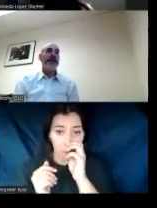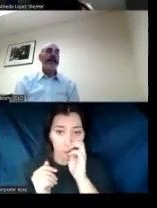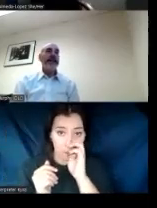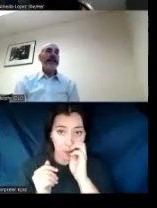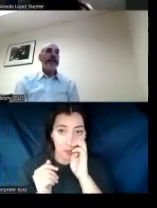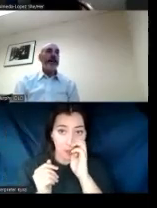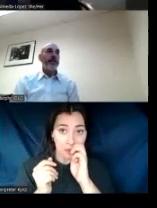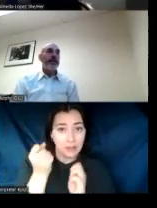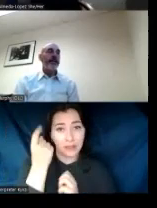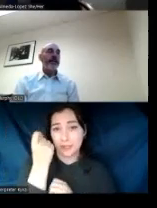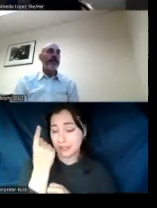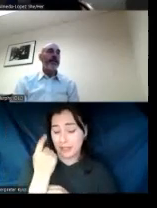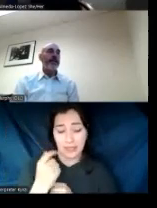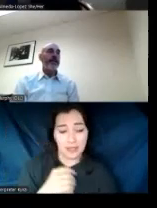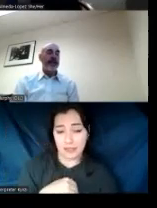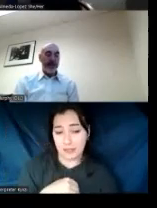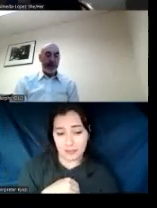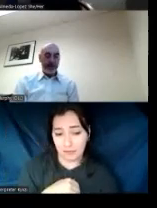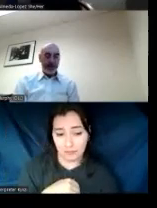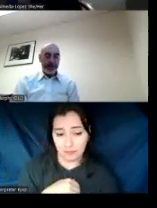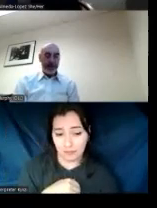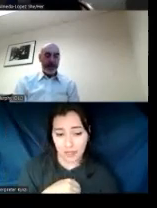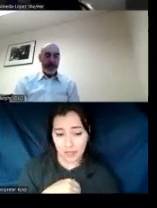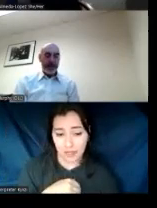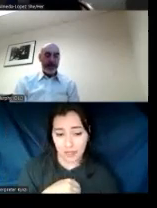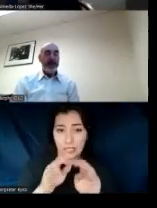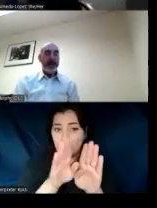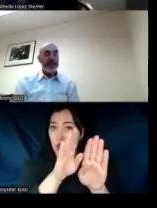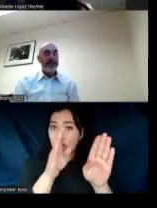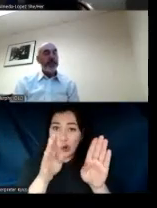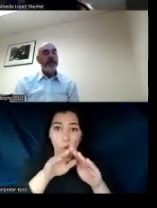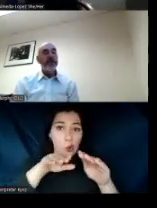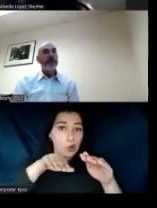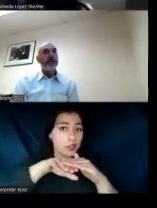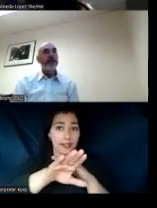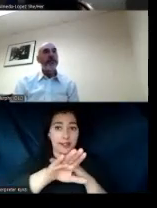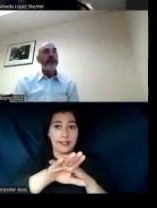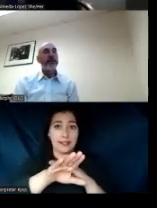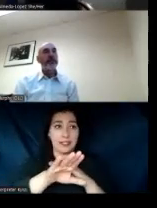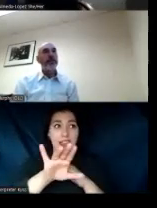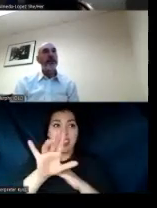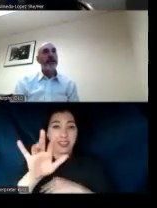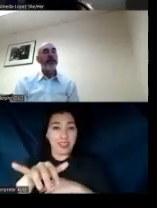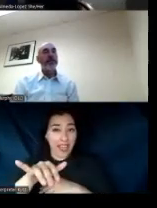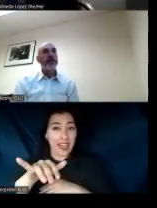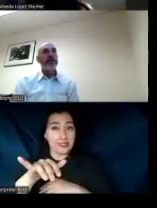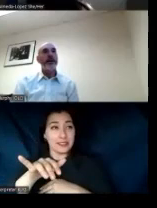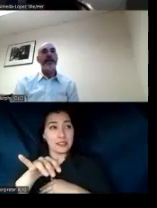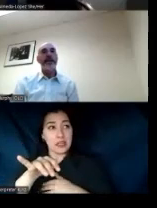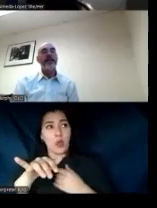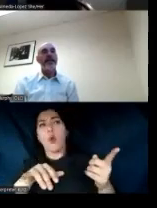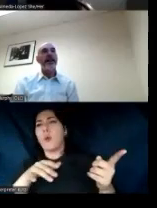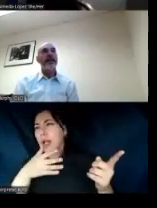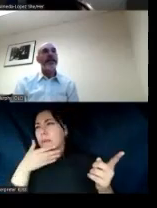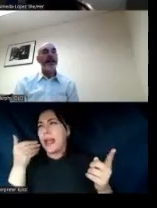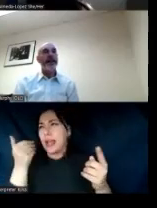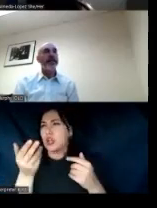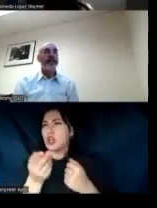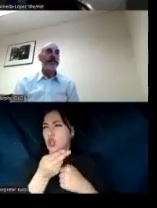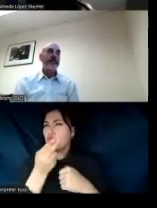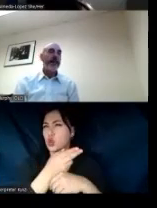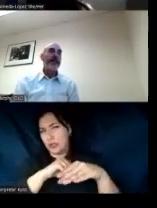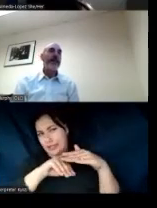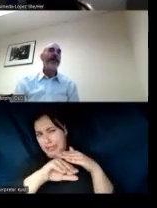that is intended to be used because it's more accessible, but it's unlocked,